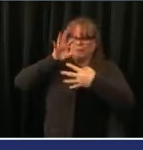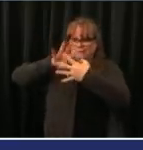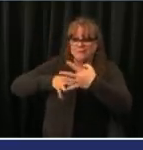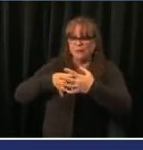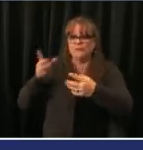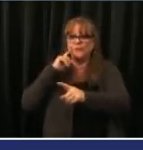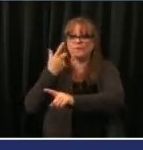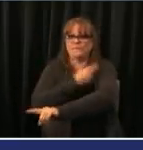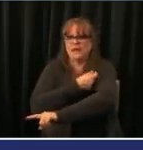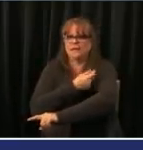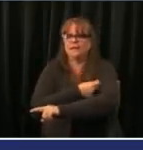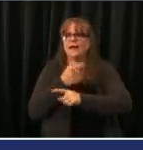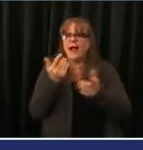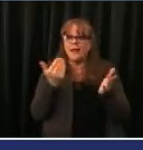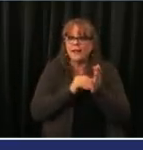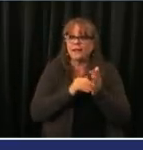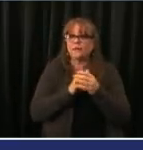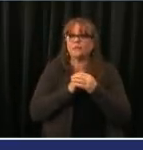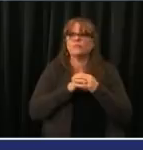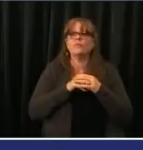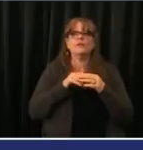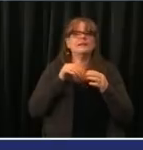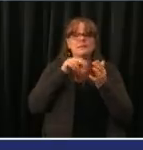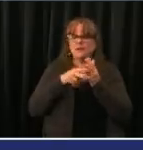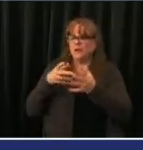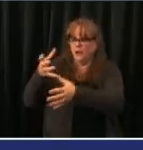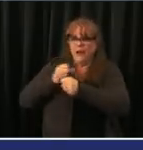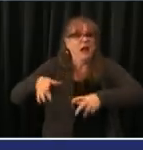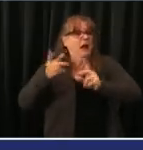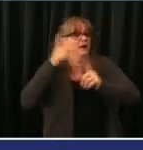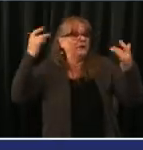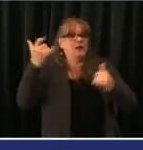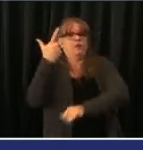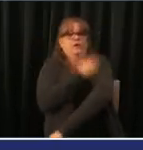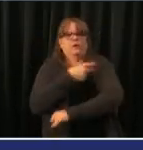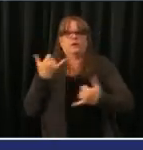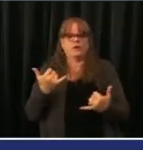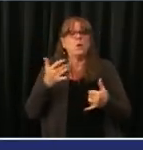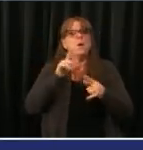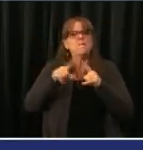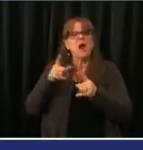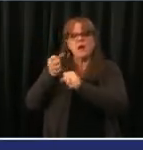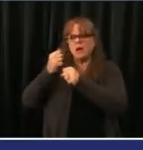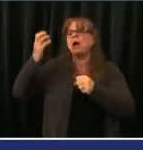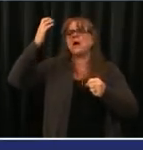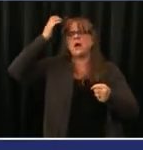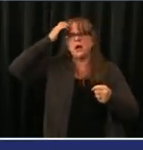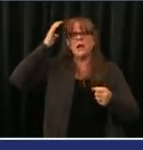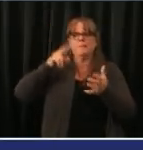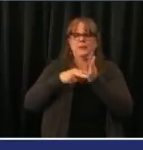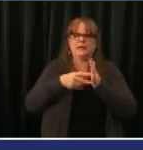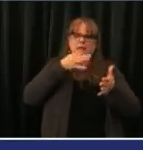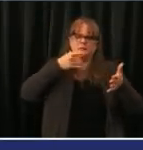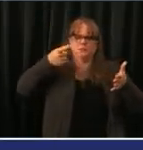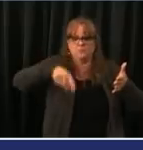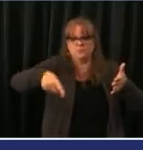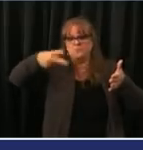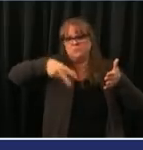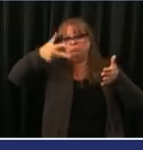means for you. It means sometime in the next 3 weeks you'll be able to get that. Most in 2 weeks, some in 3. And please, this message is for everybody eligible to